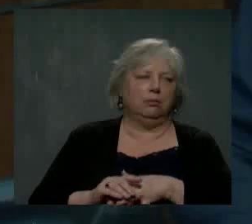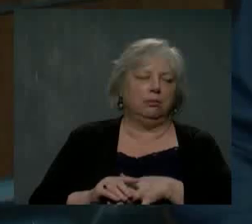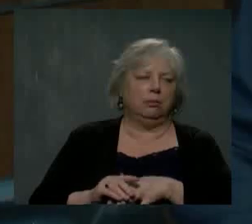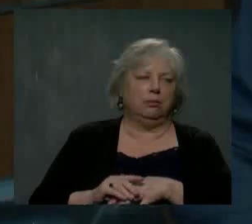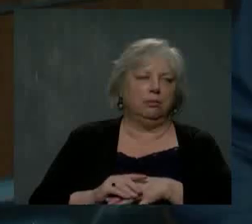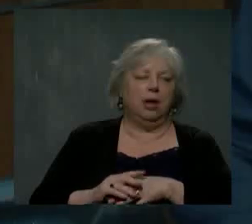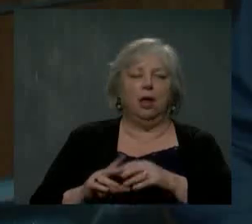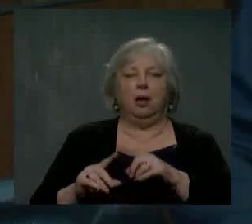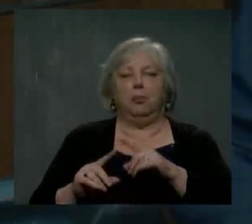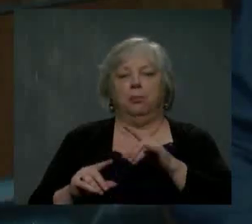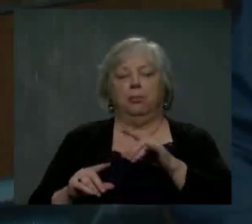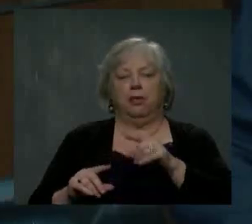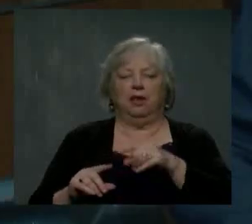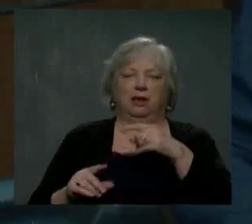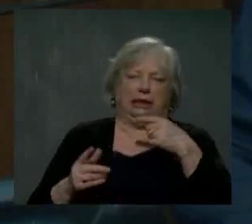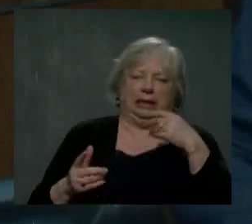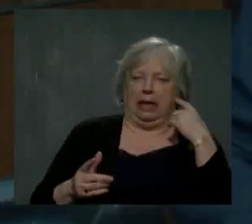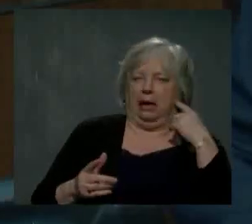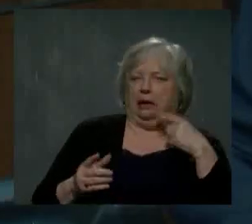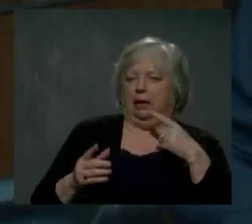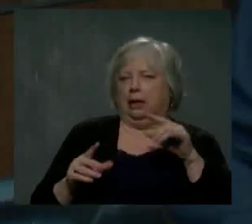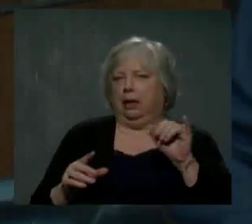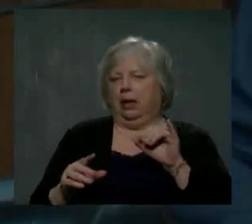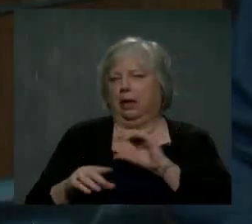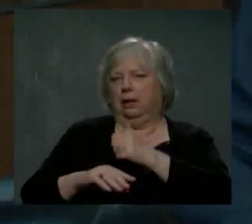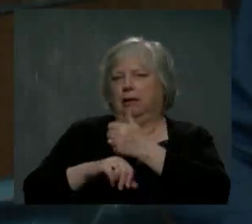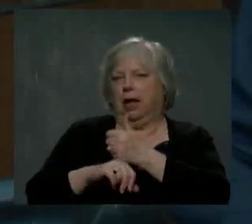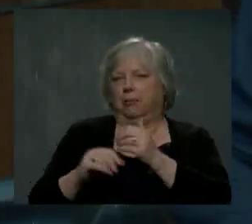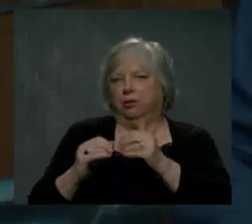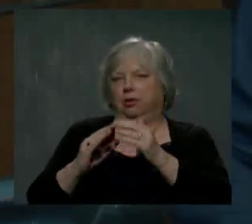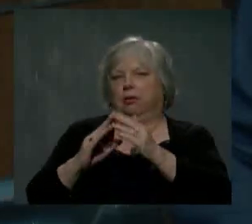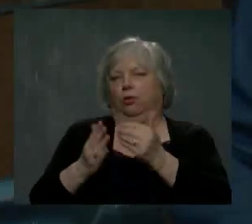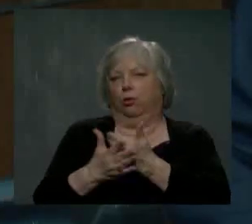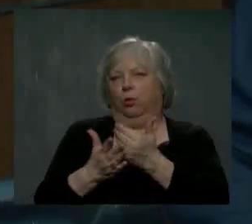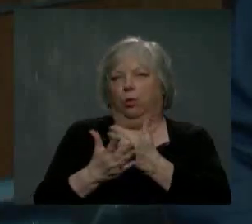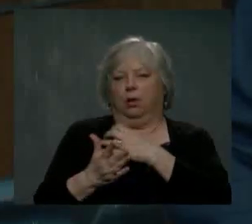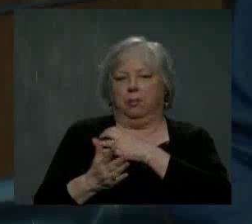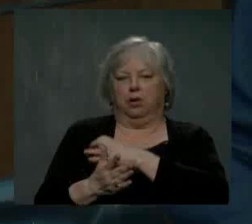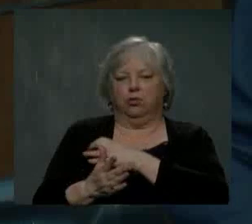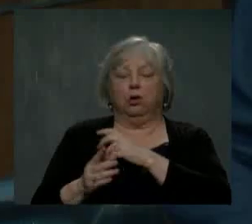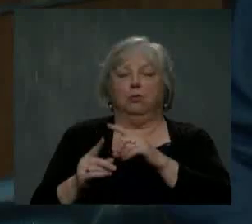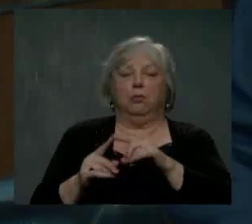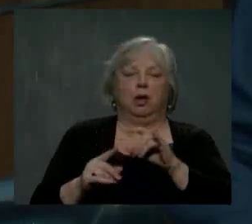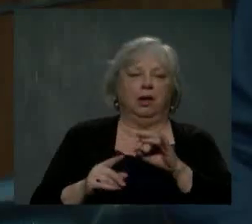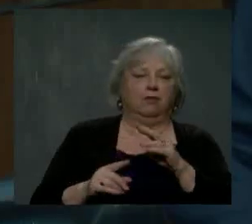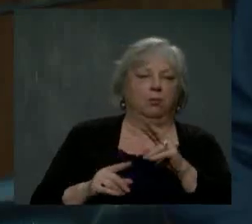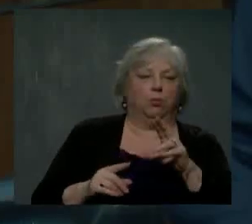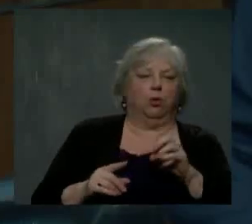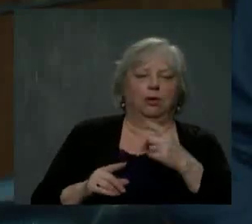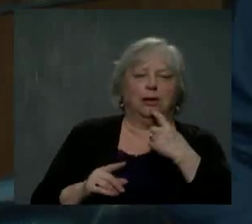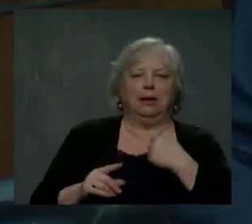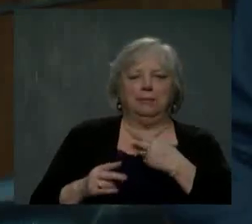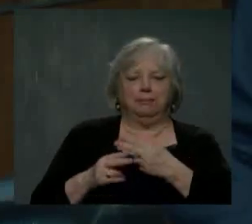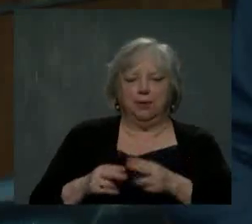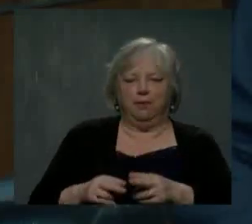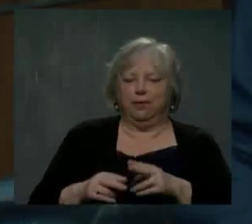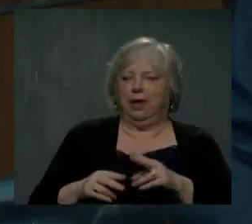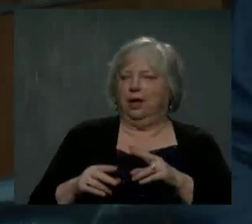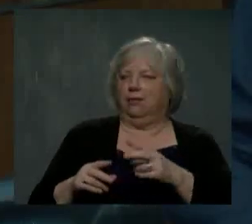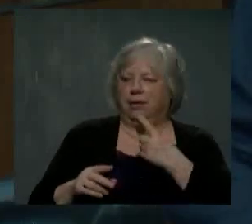creation of a new commission, but just maybe Bruce could give us a thing of where he thinks it fits,